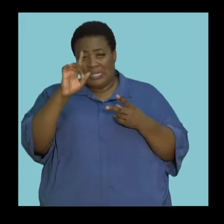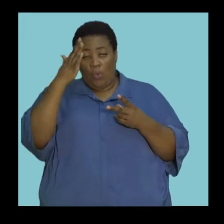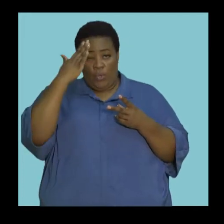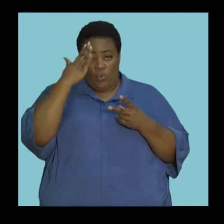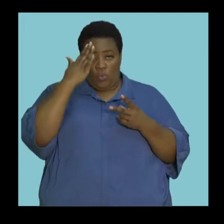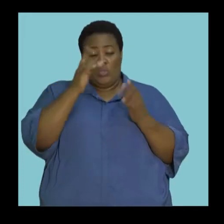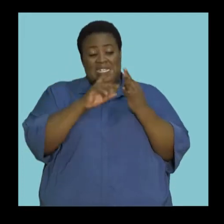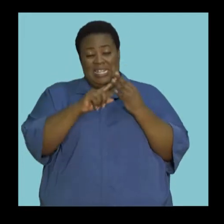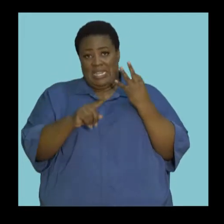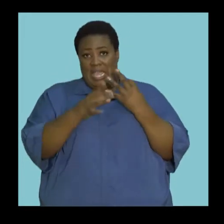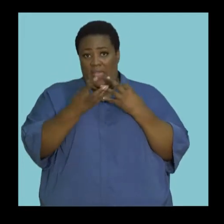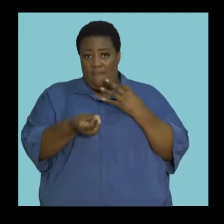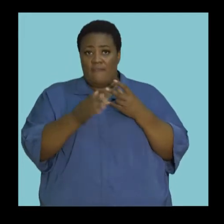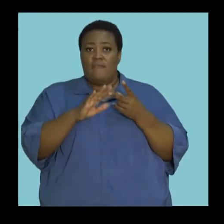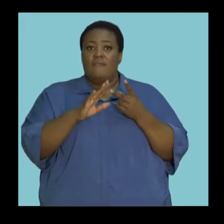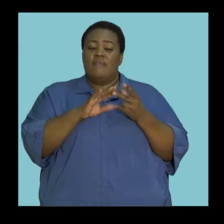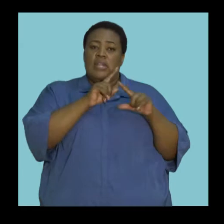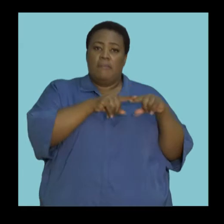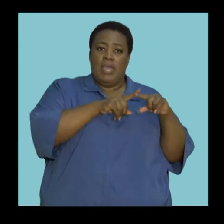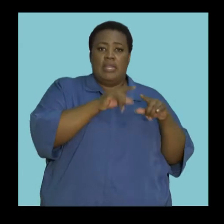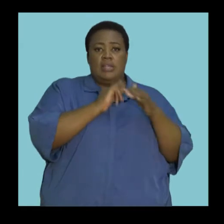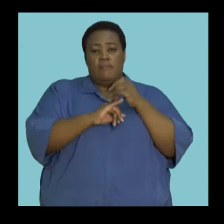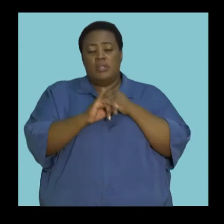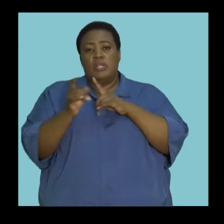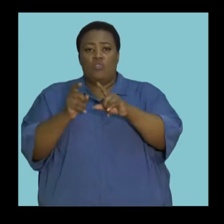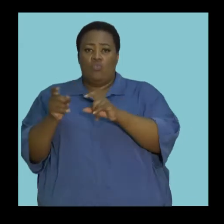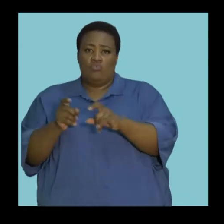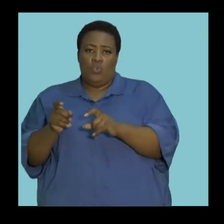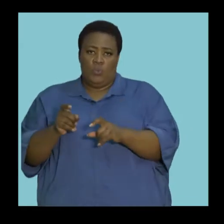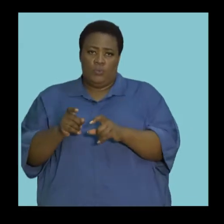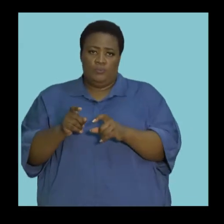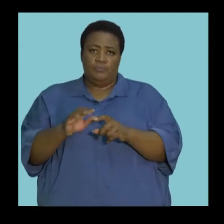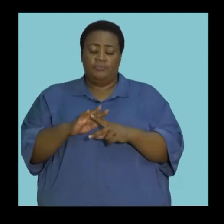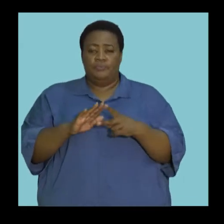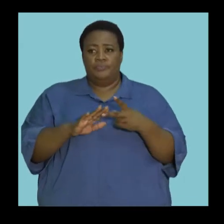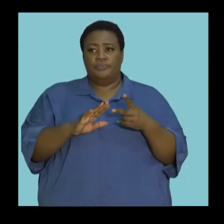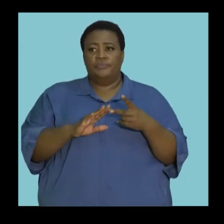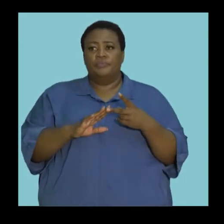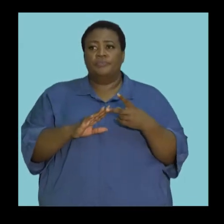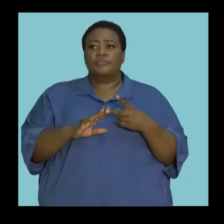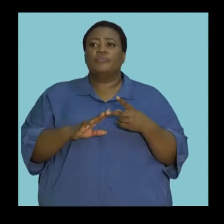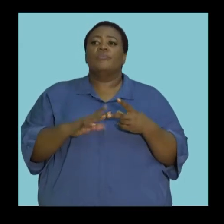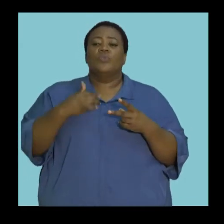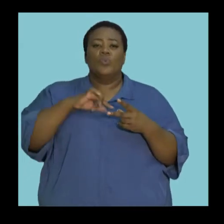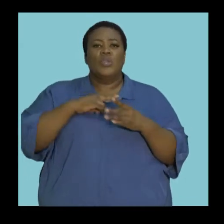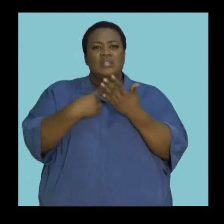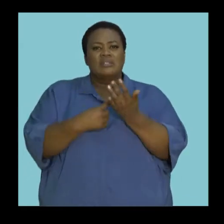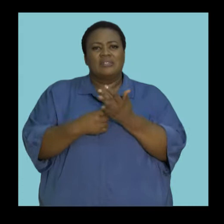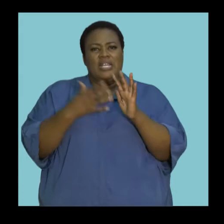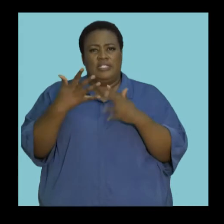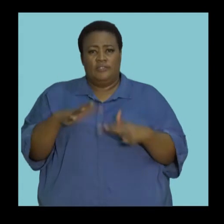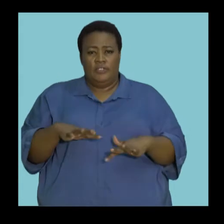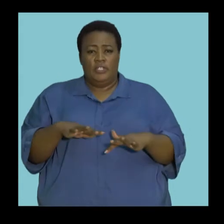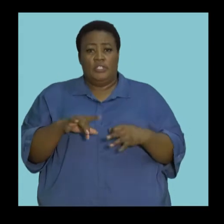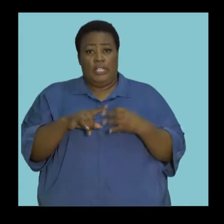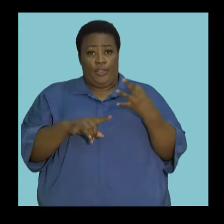the dependent variable, the independent variable, and the controlled or the constant variables. And so we've unpacked these, and we'll talk more